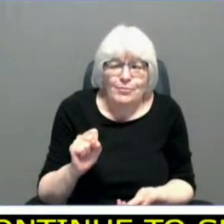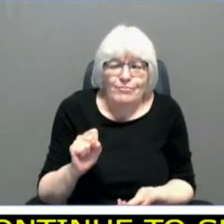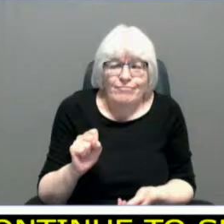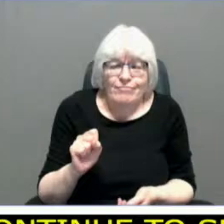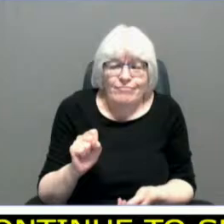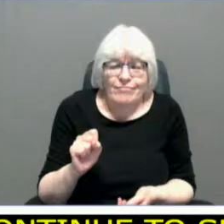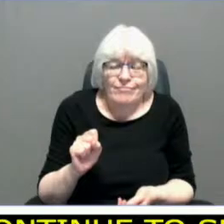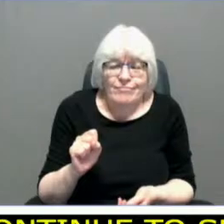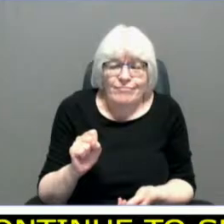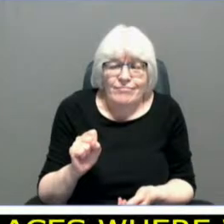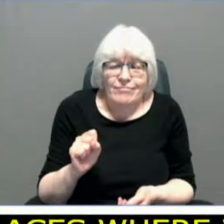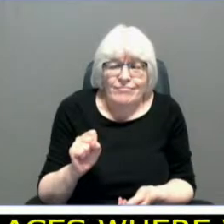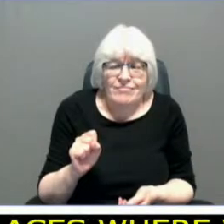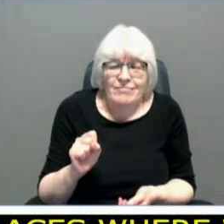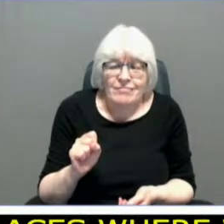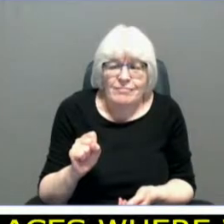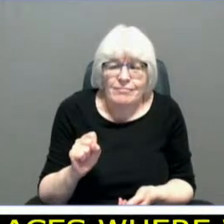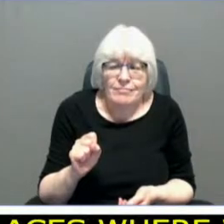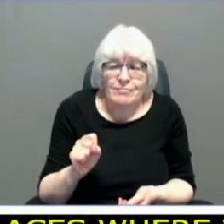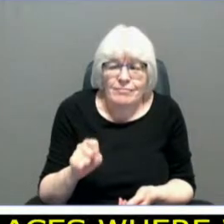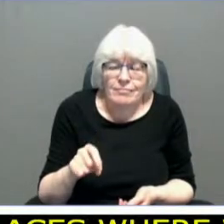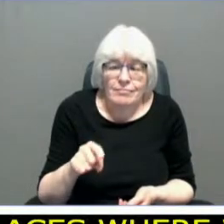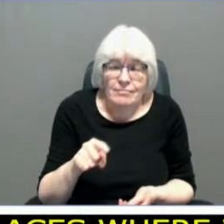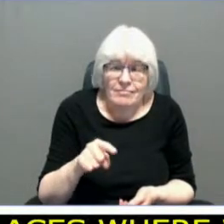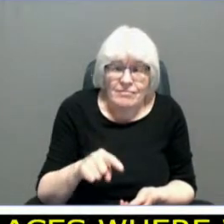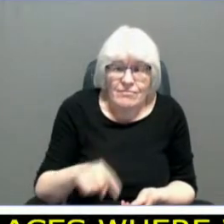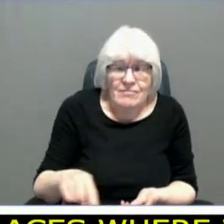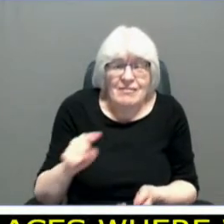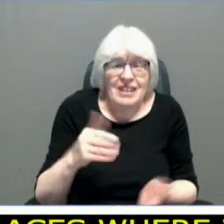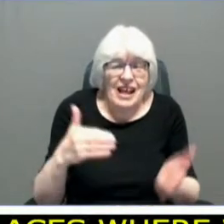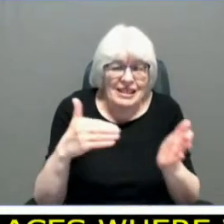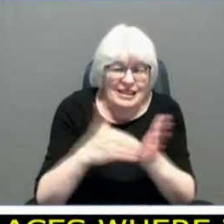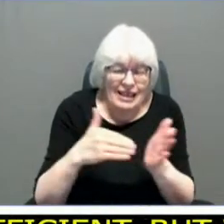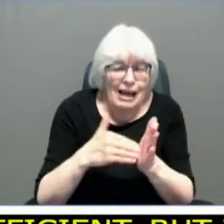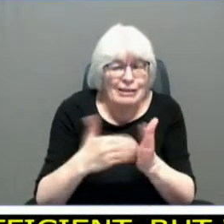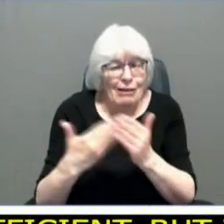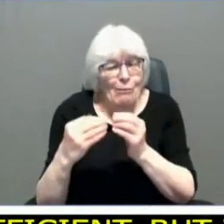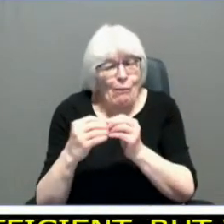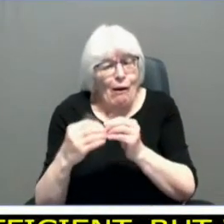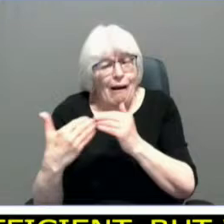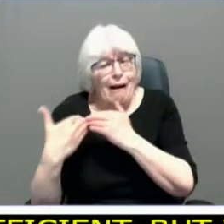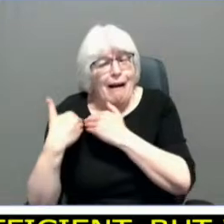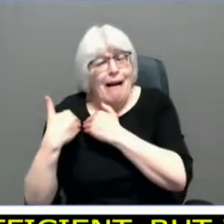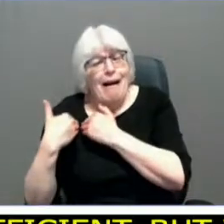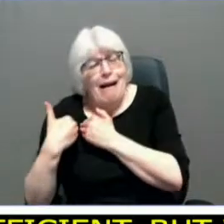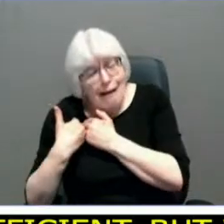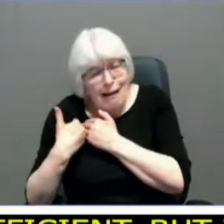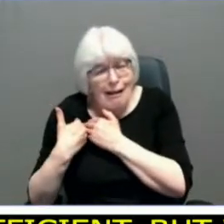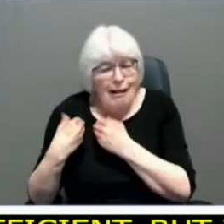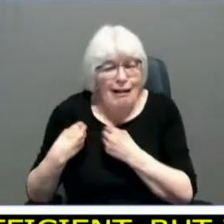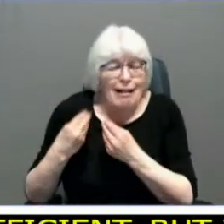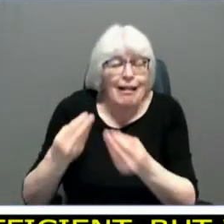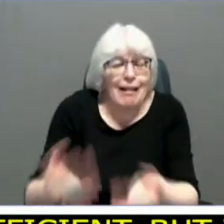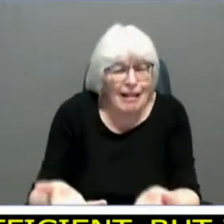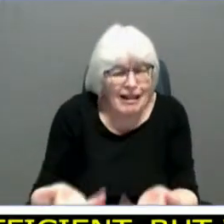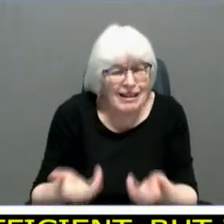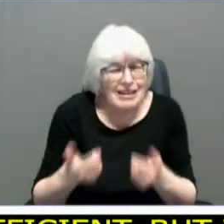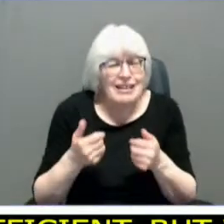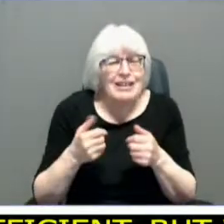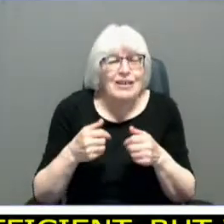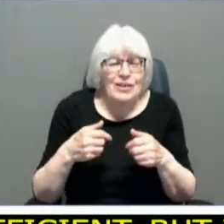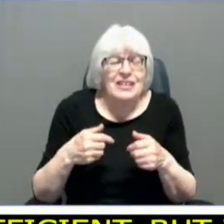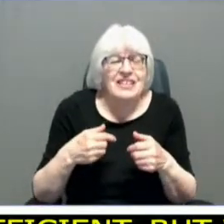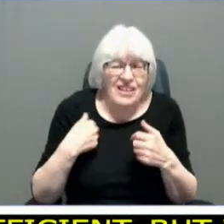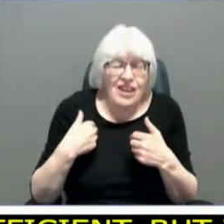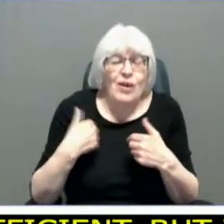can remove burdens from healthcare professionals. So the short answer is that we continue to look to